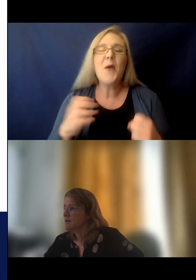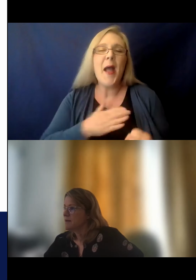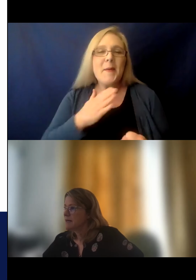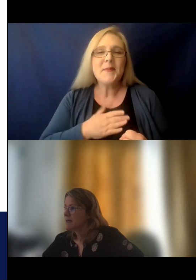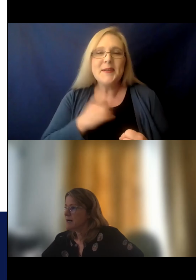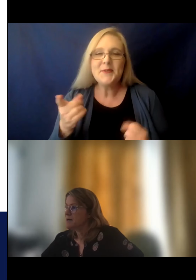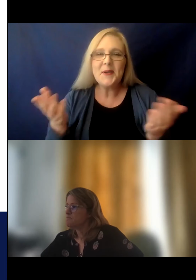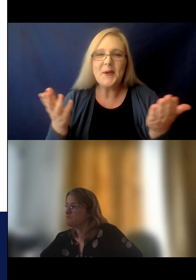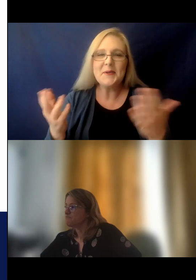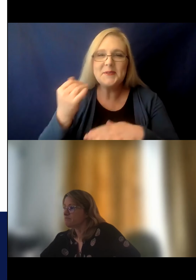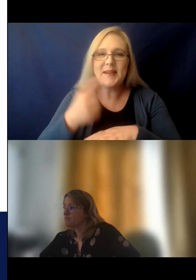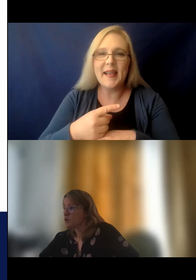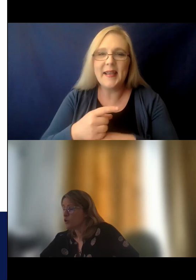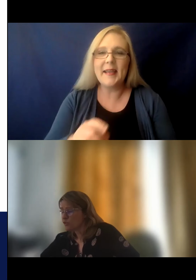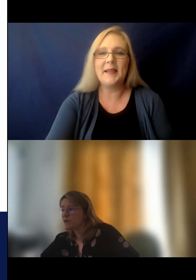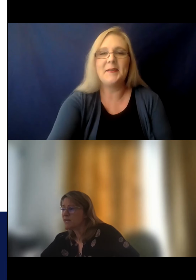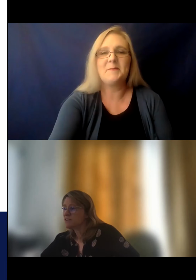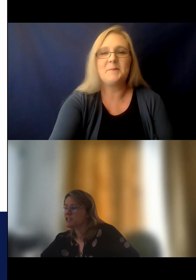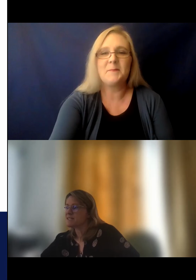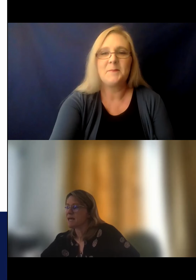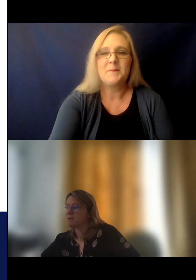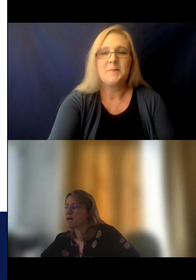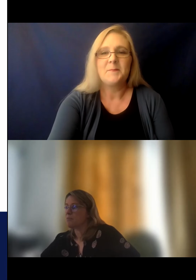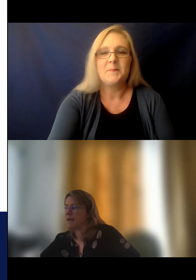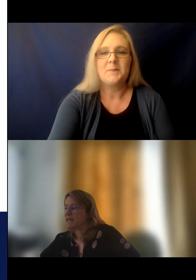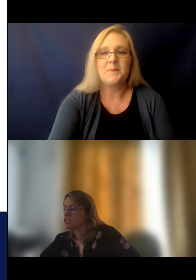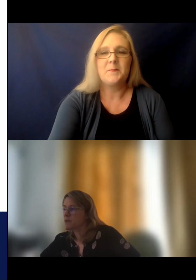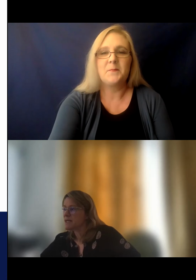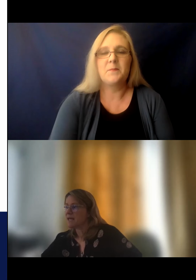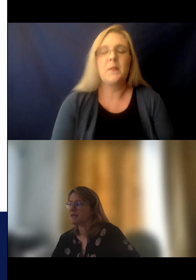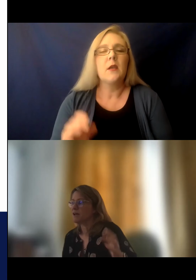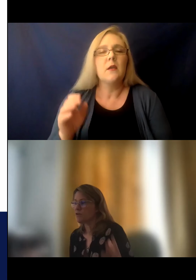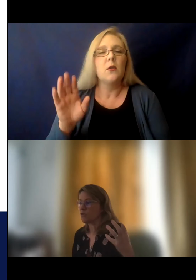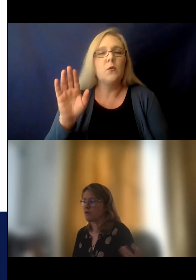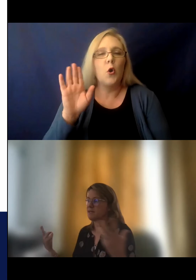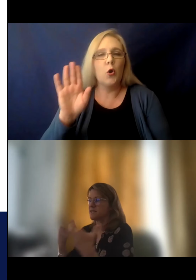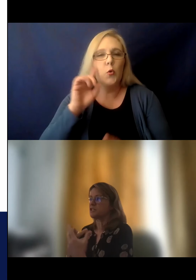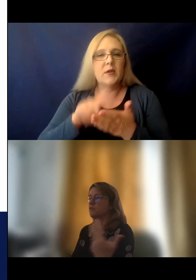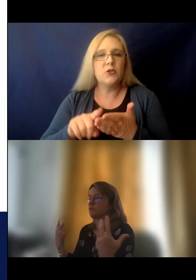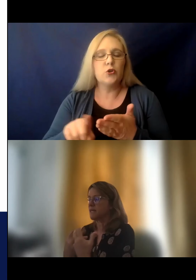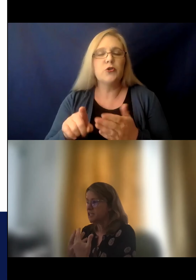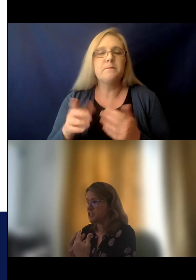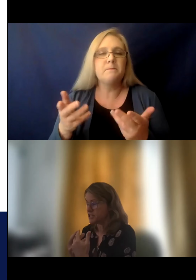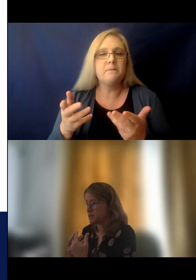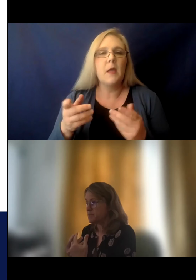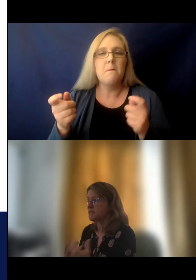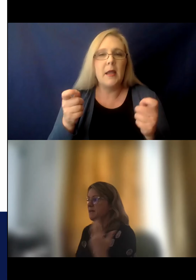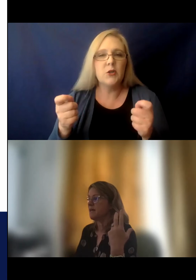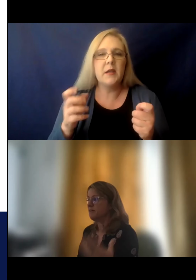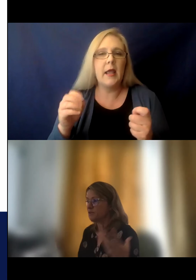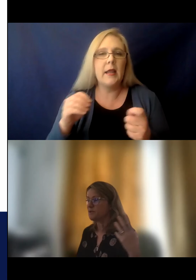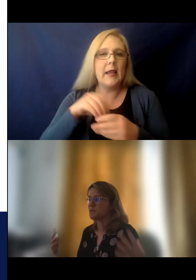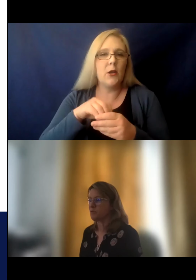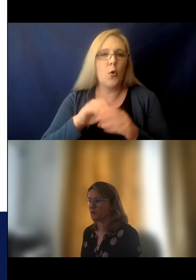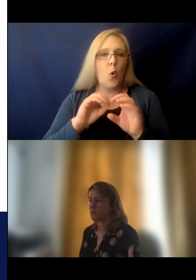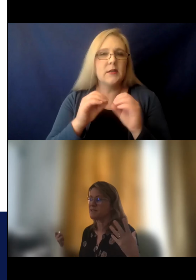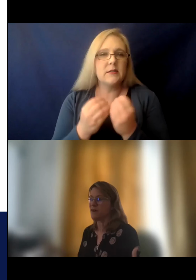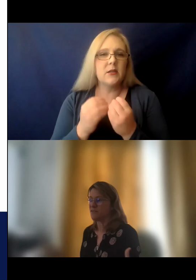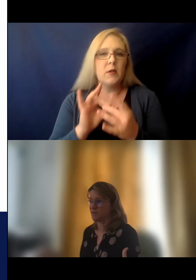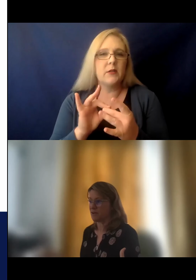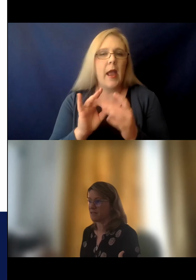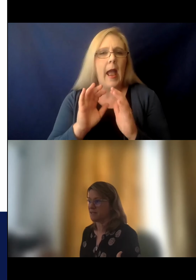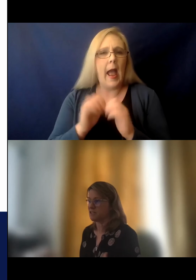today. Her research examines how management and interorganizational relationships influence the